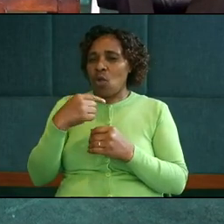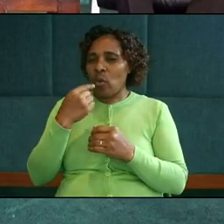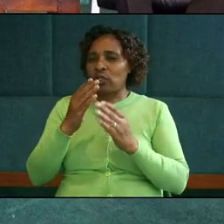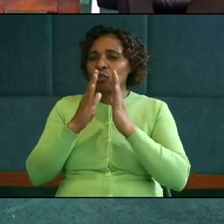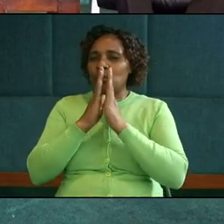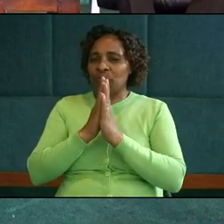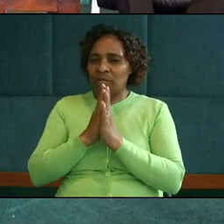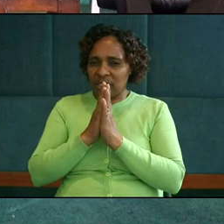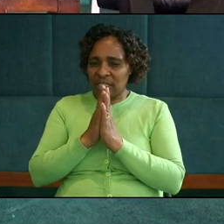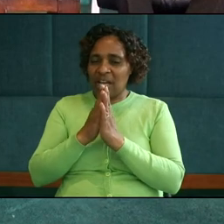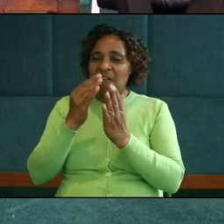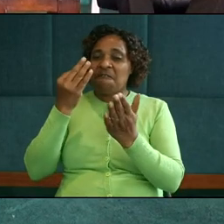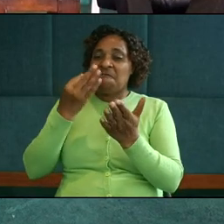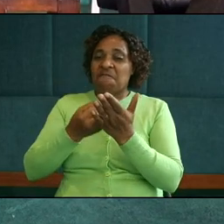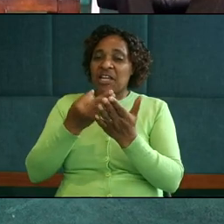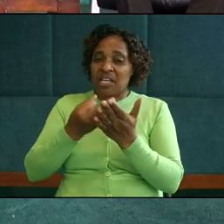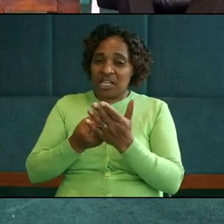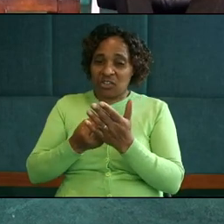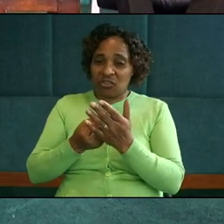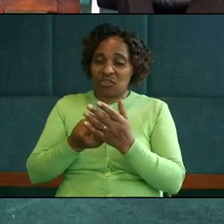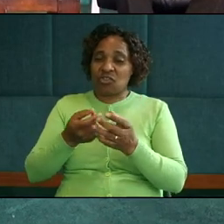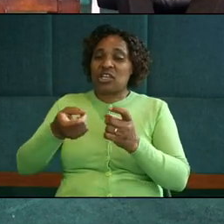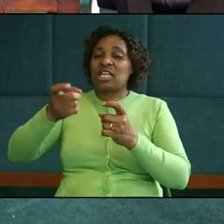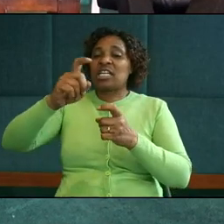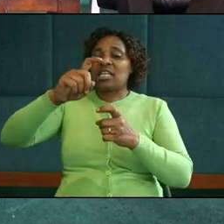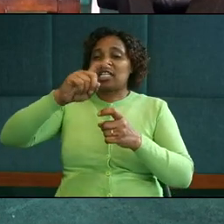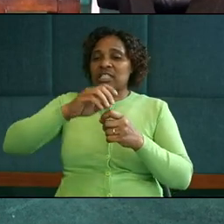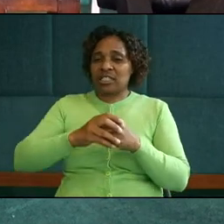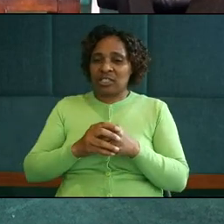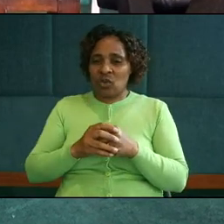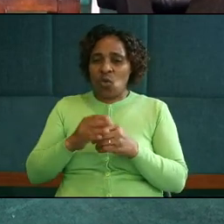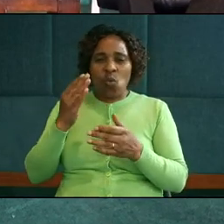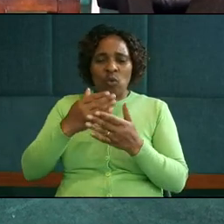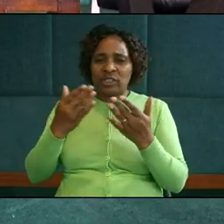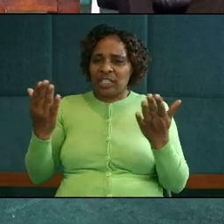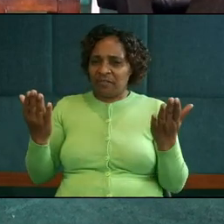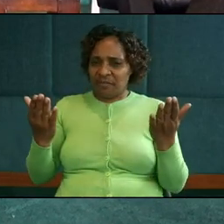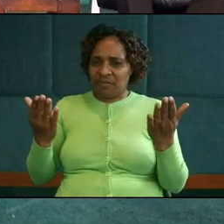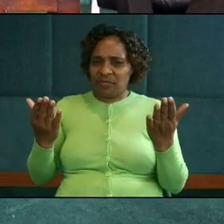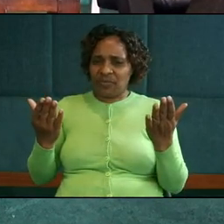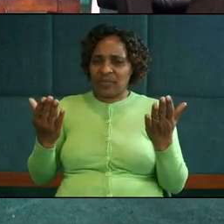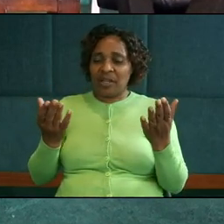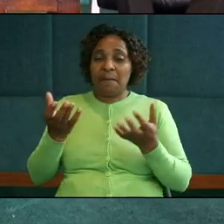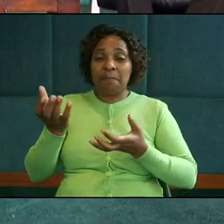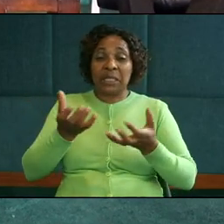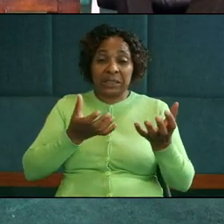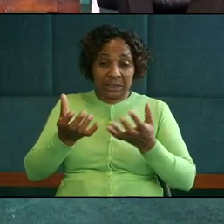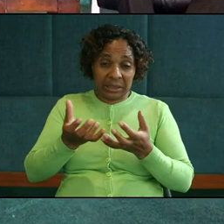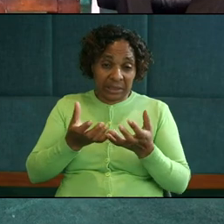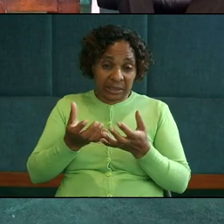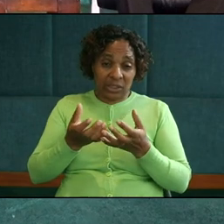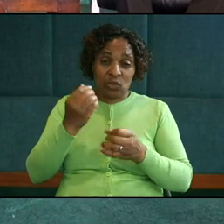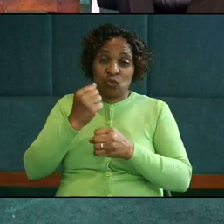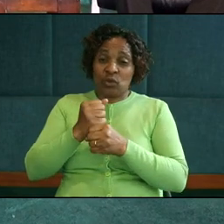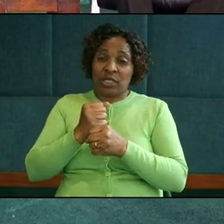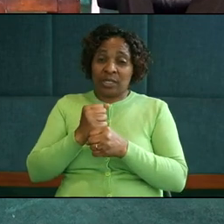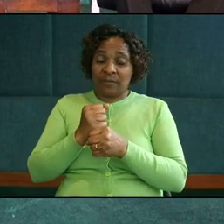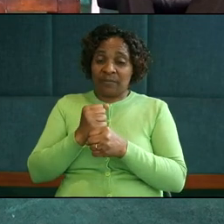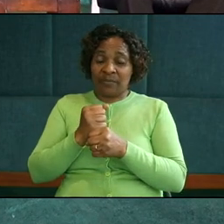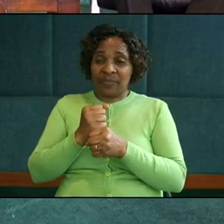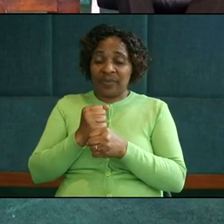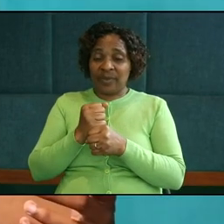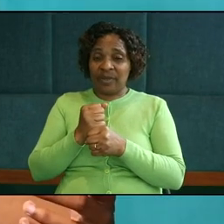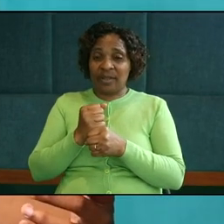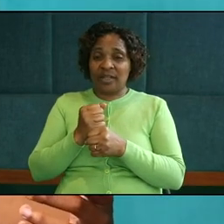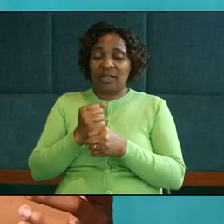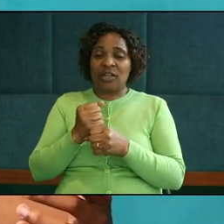to get a financial increase of whatever business they're doing in